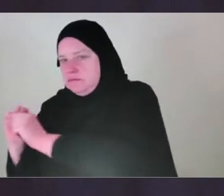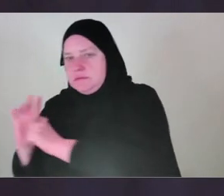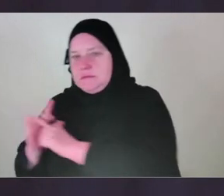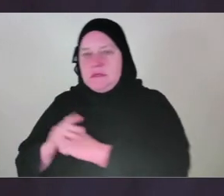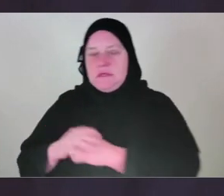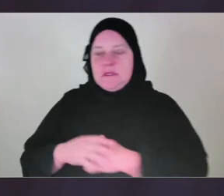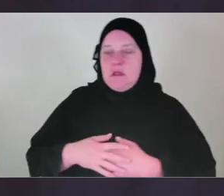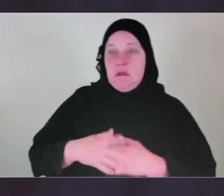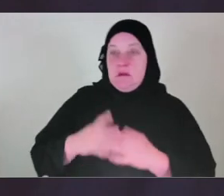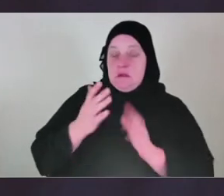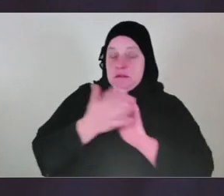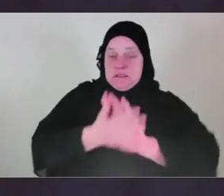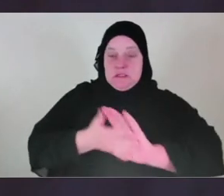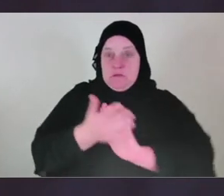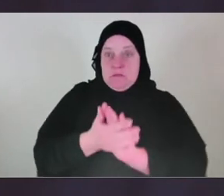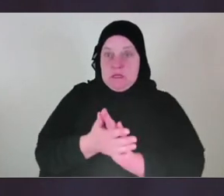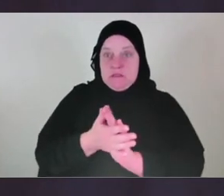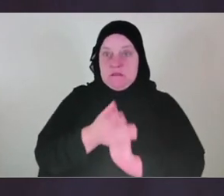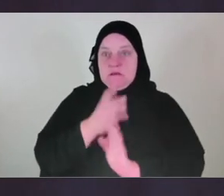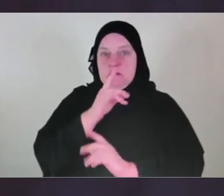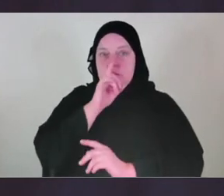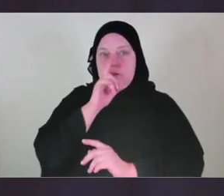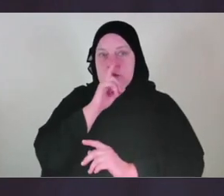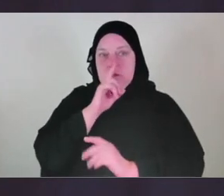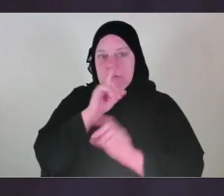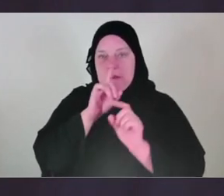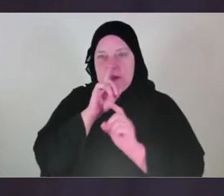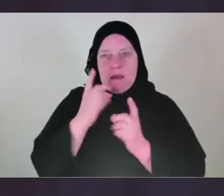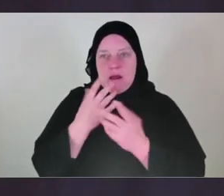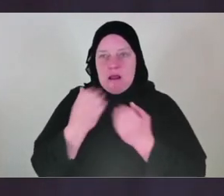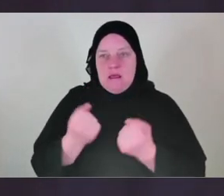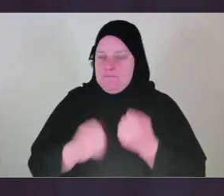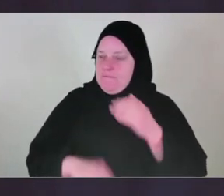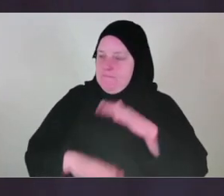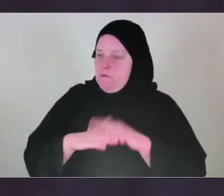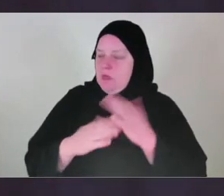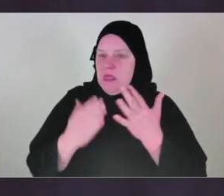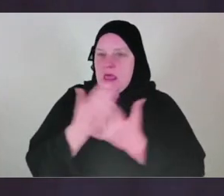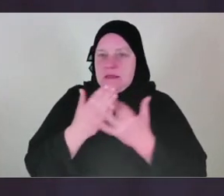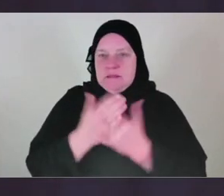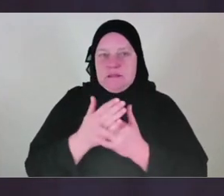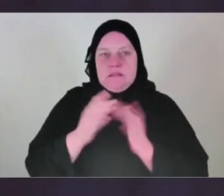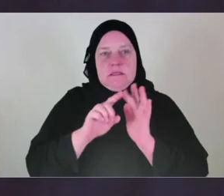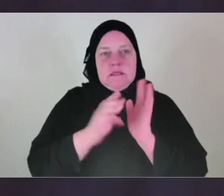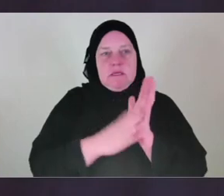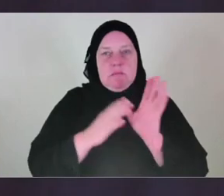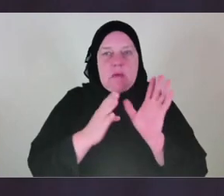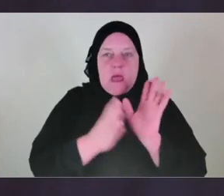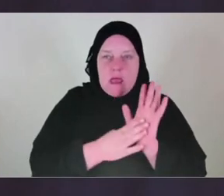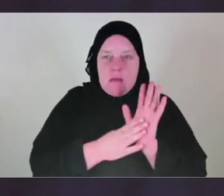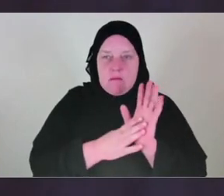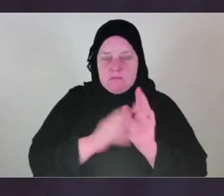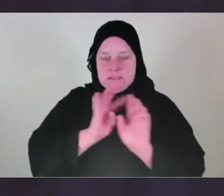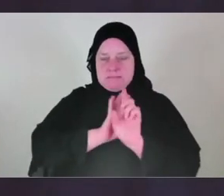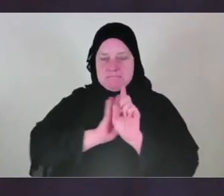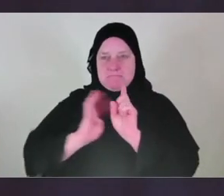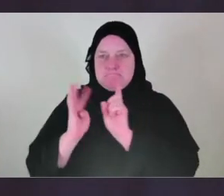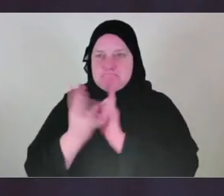That people did not have a full understanding of what took place there.